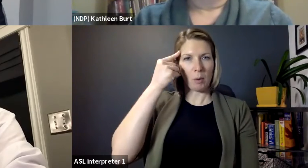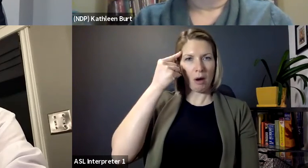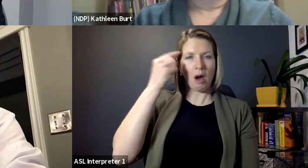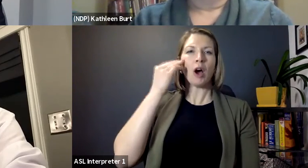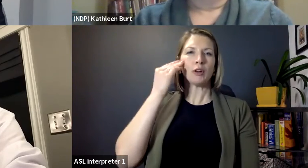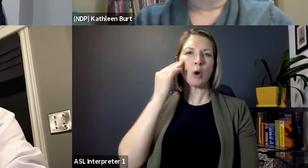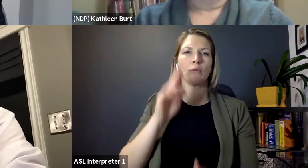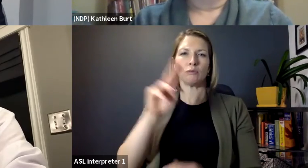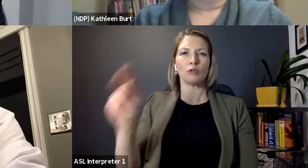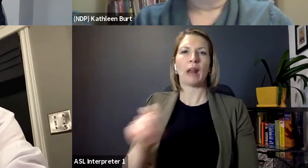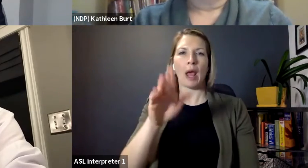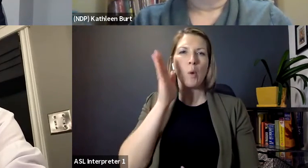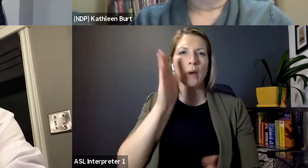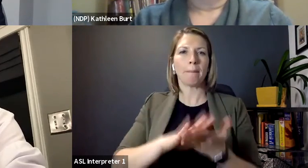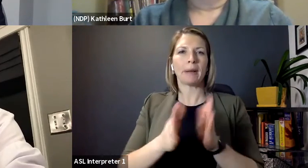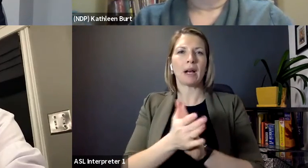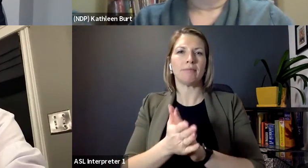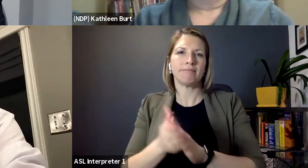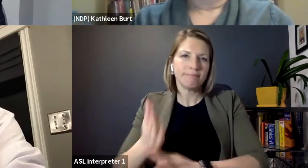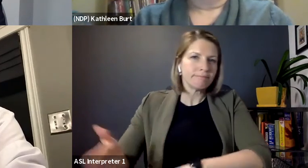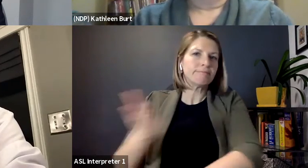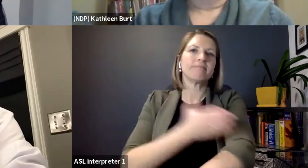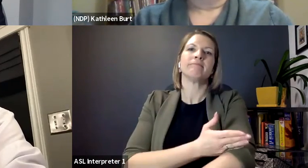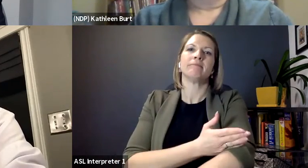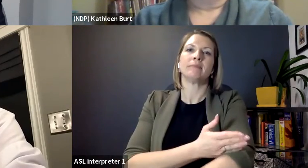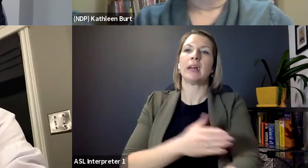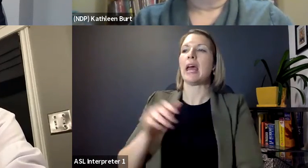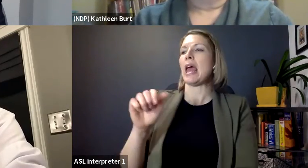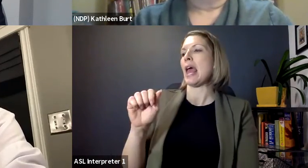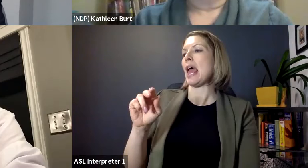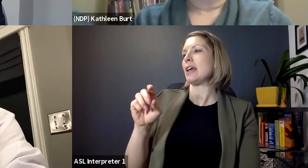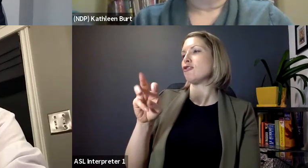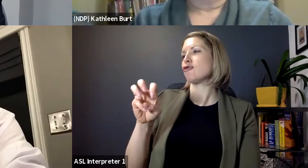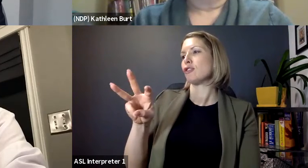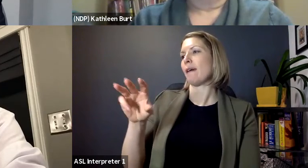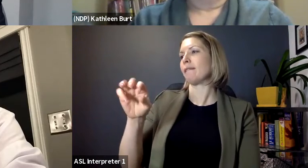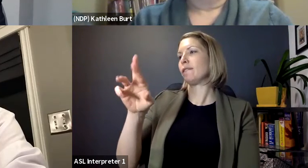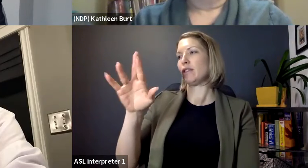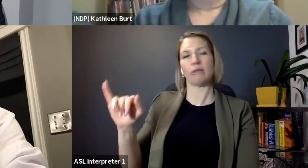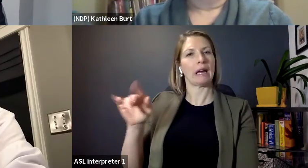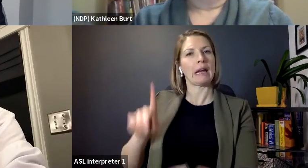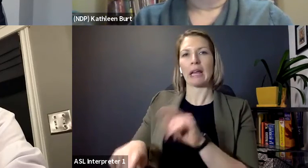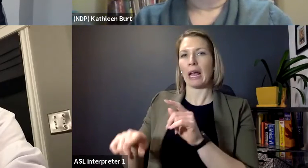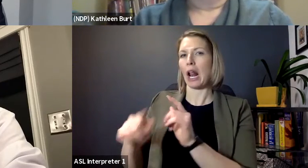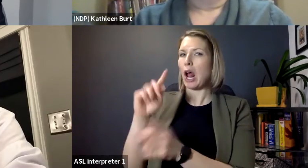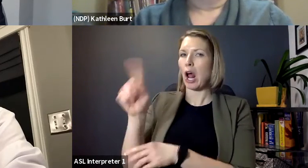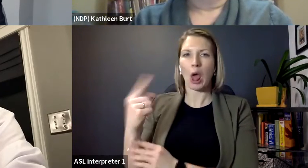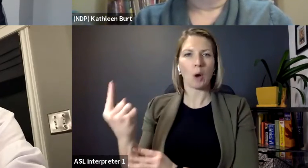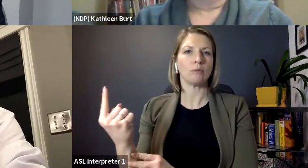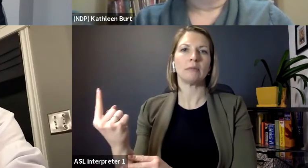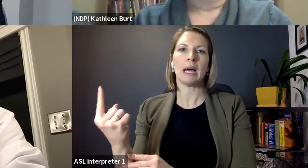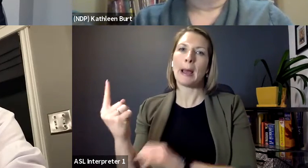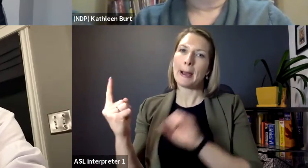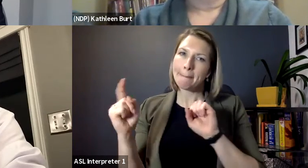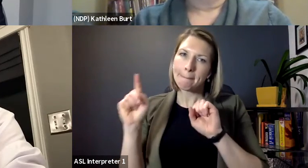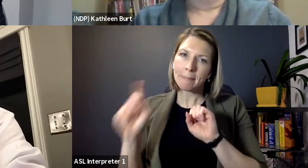prosper. Andrew Furey can't do it alone, but with your support in Topsail-Paradise, I can be an important part of a